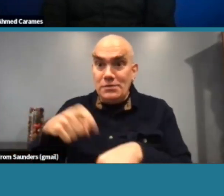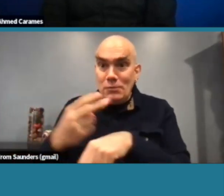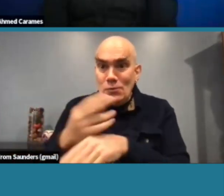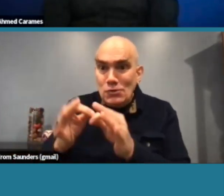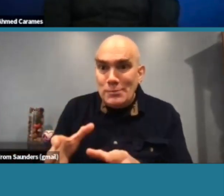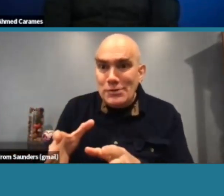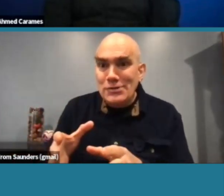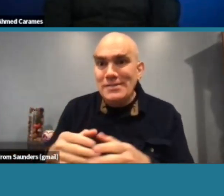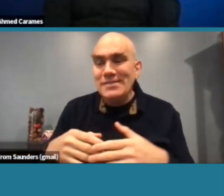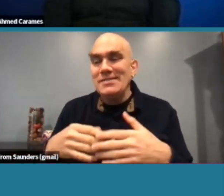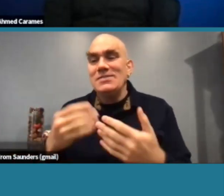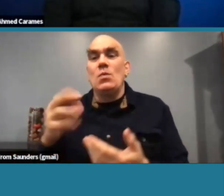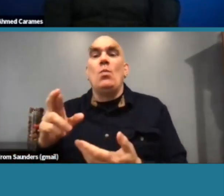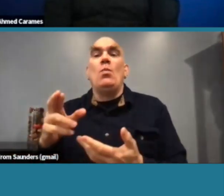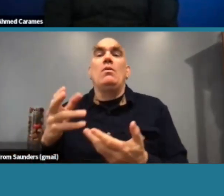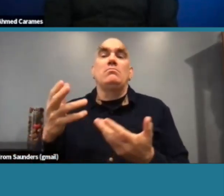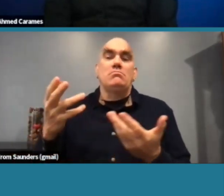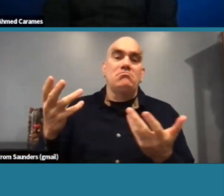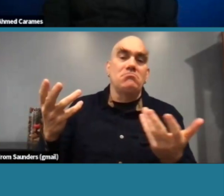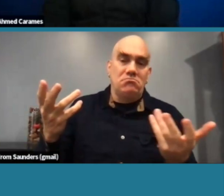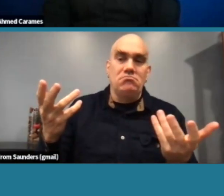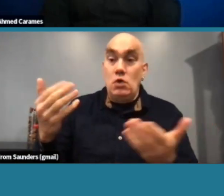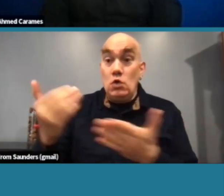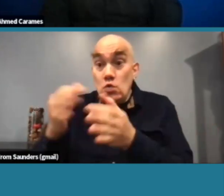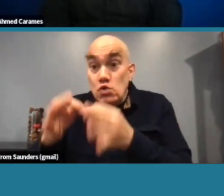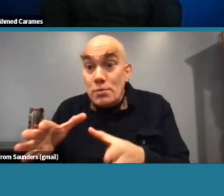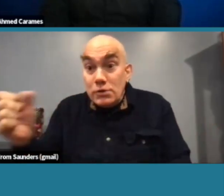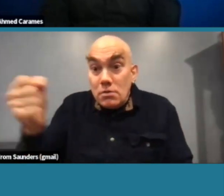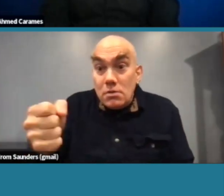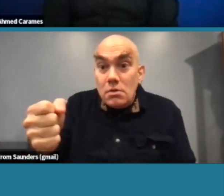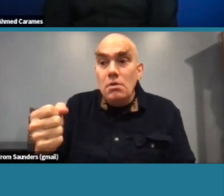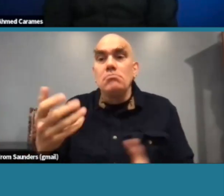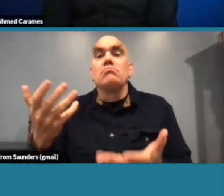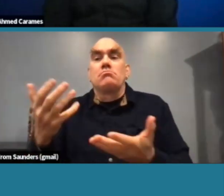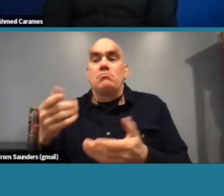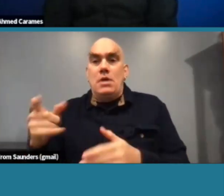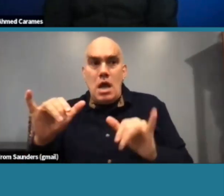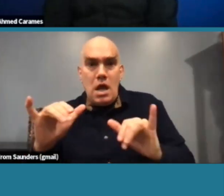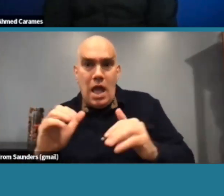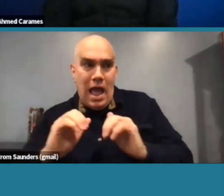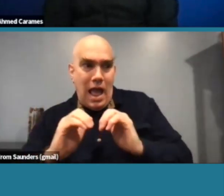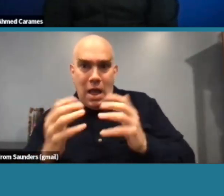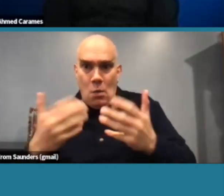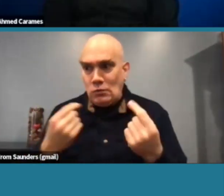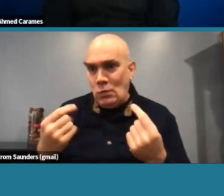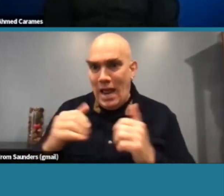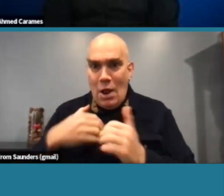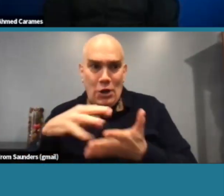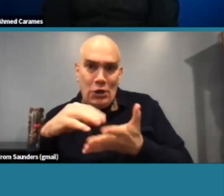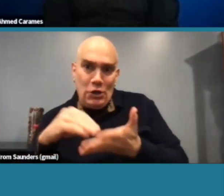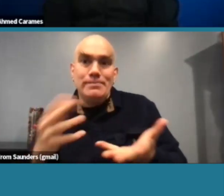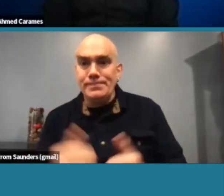can be. Maybe it's the theater's first time using interpreters, and we can advocate in that